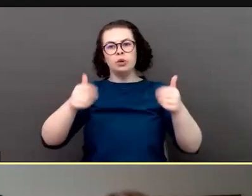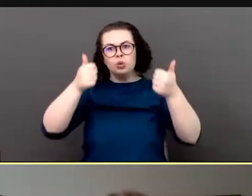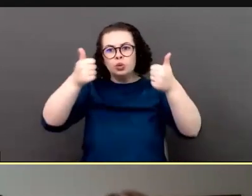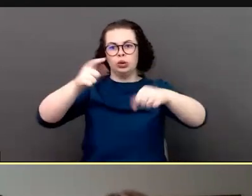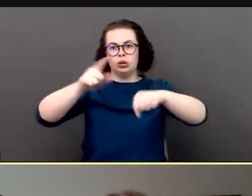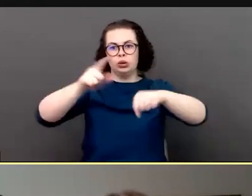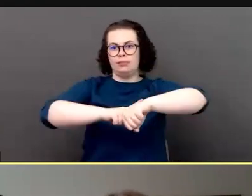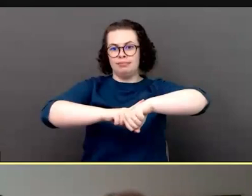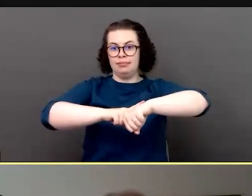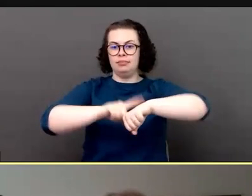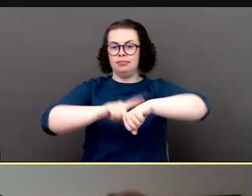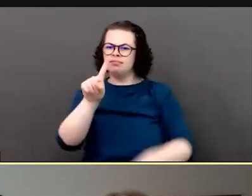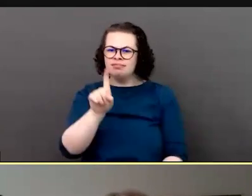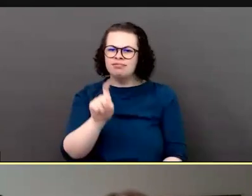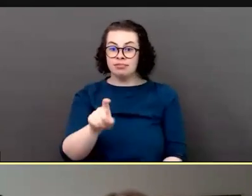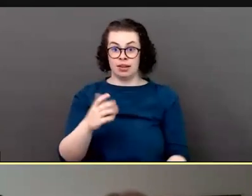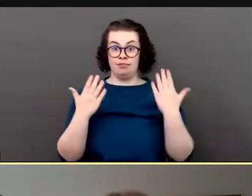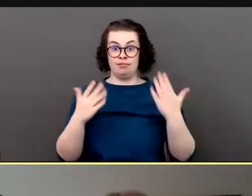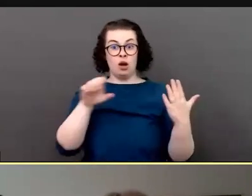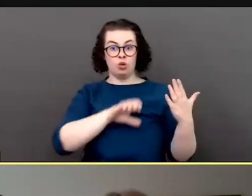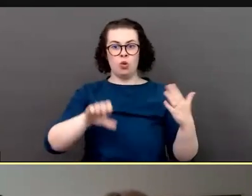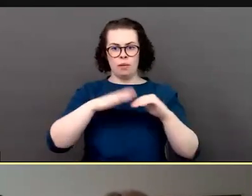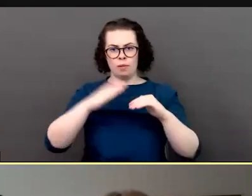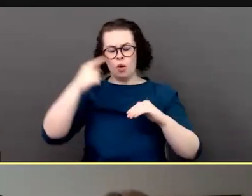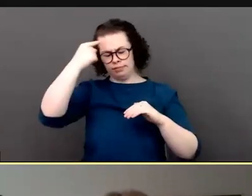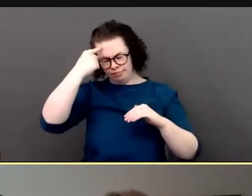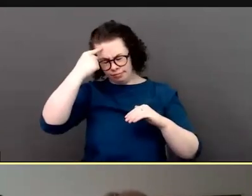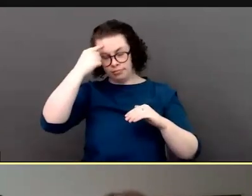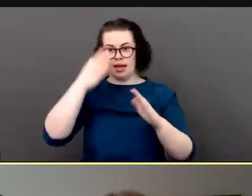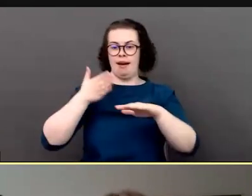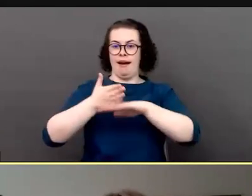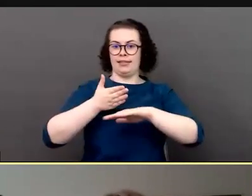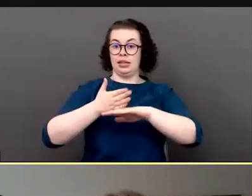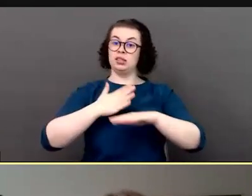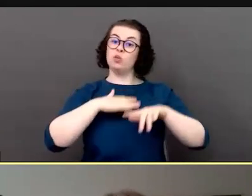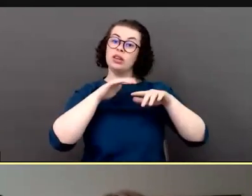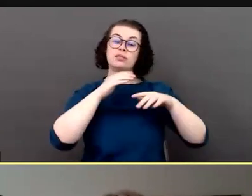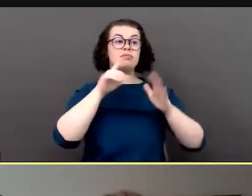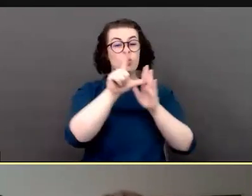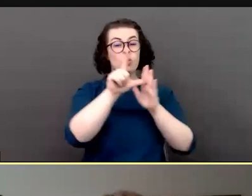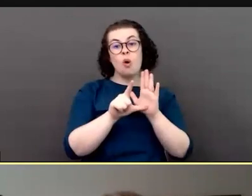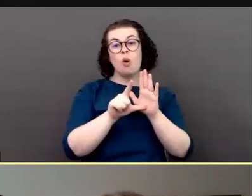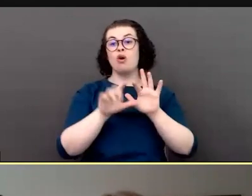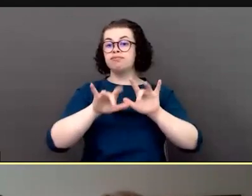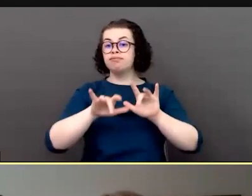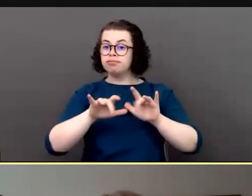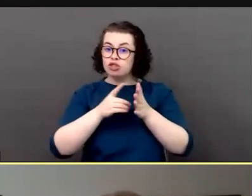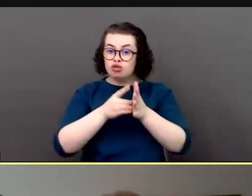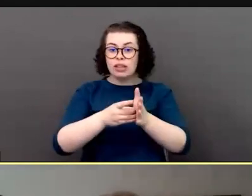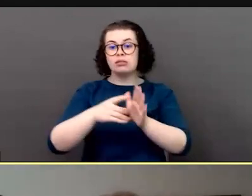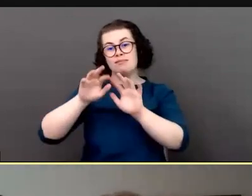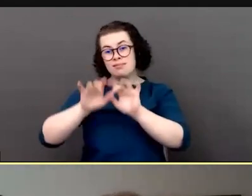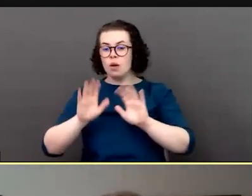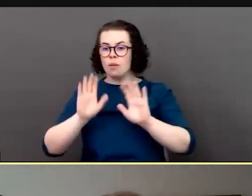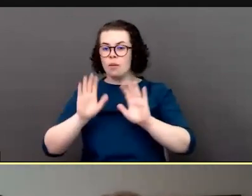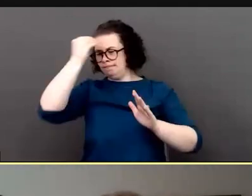the Europe embracing accessibility in the policies. And once again, I would like really to